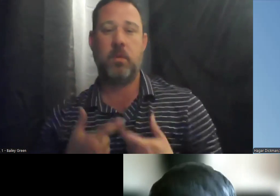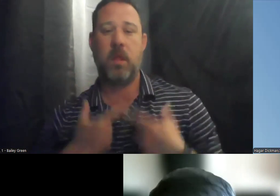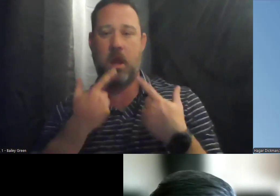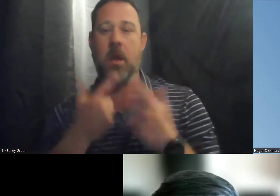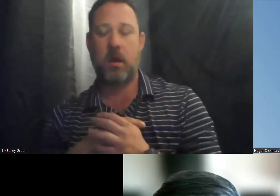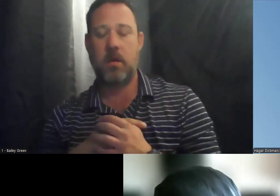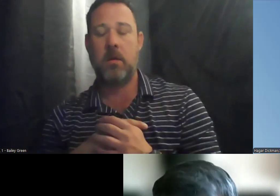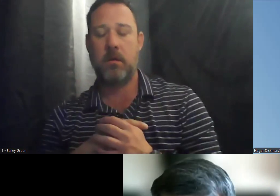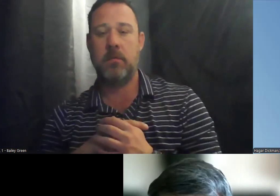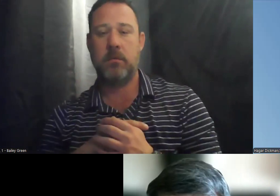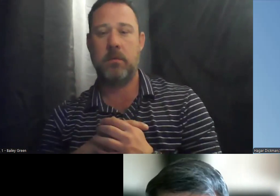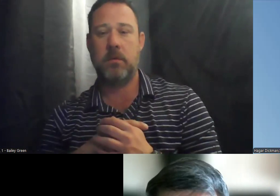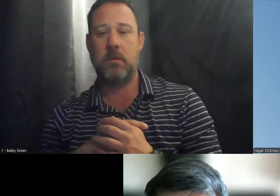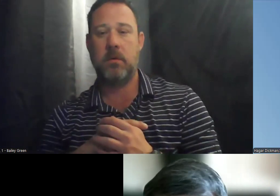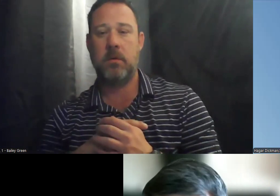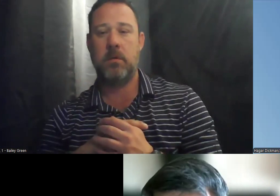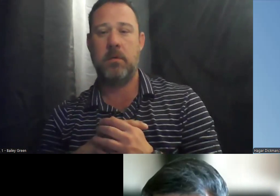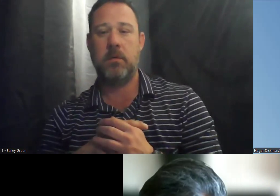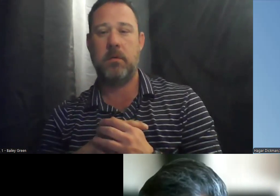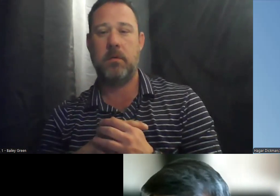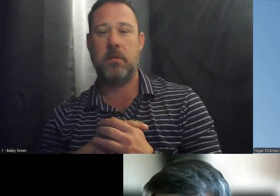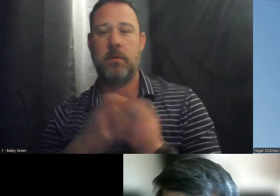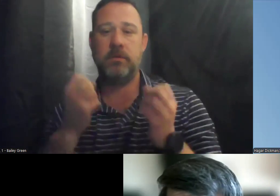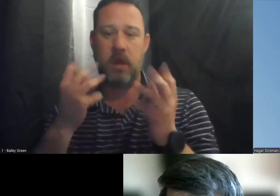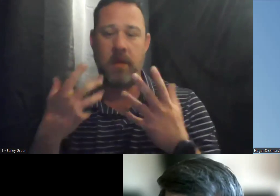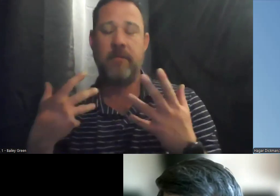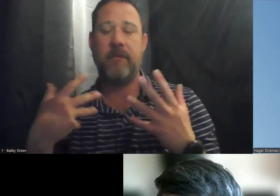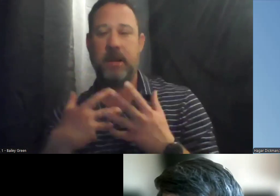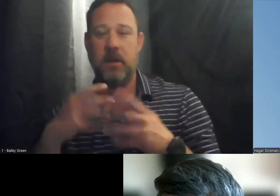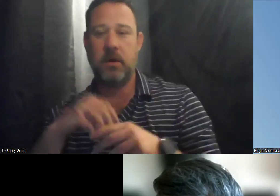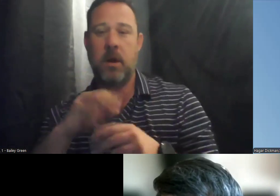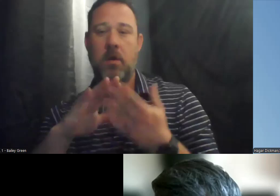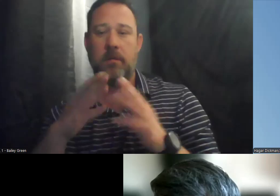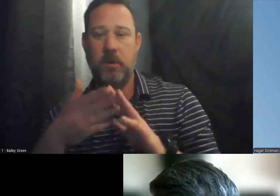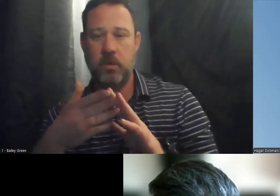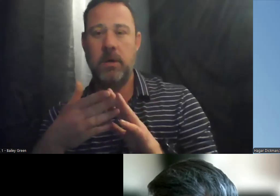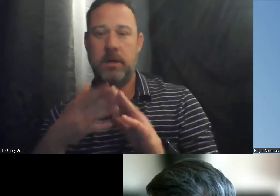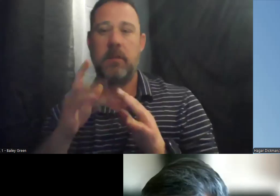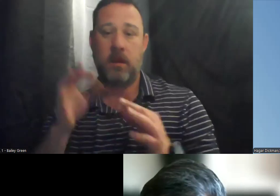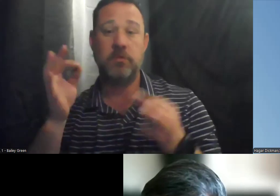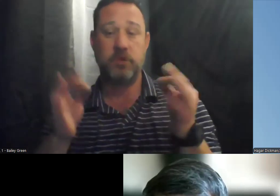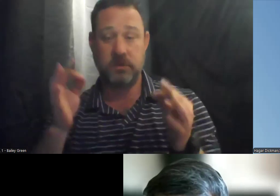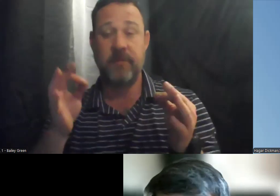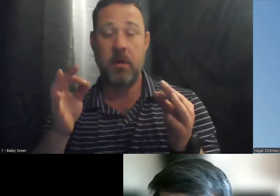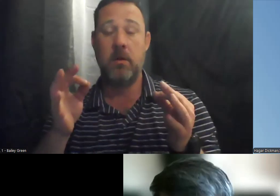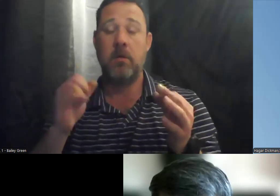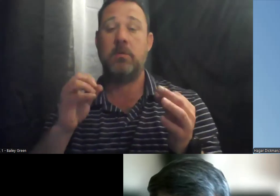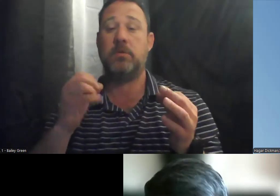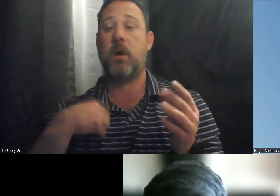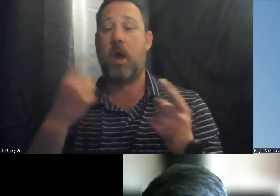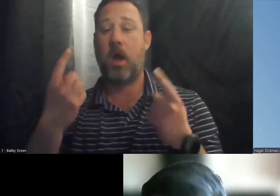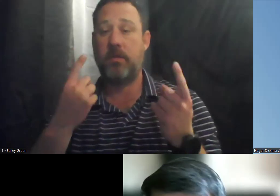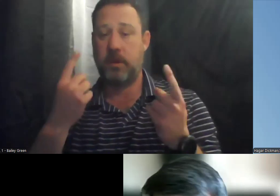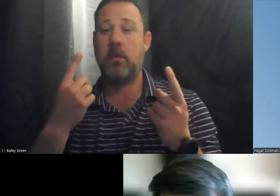And, you know, there's a lot of fear in our communities that is quite justified. And so I think